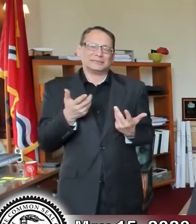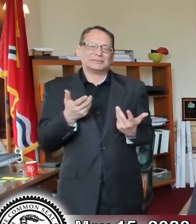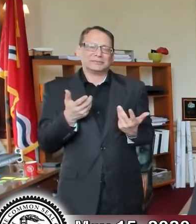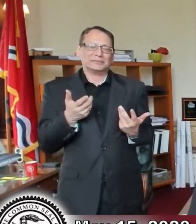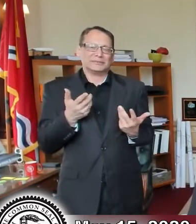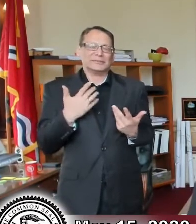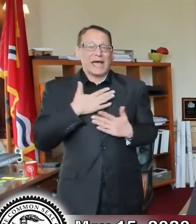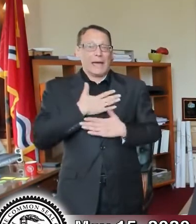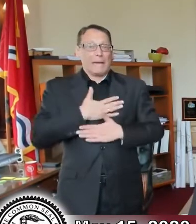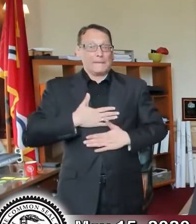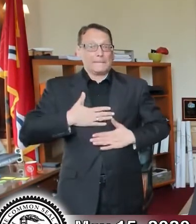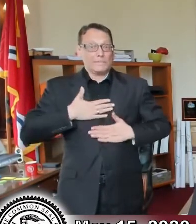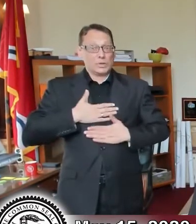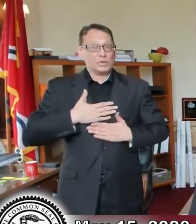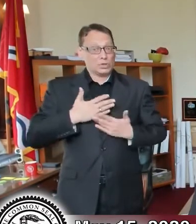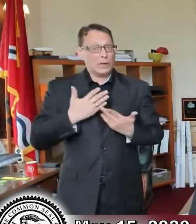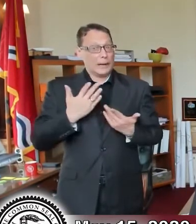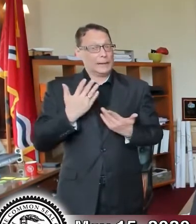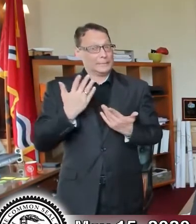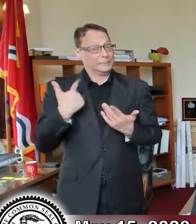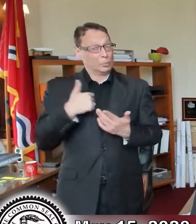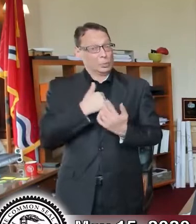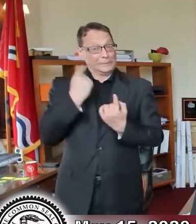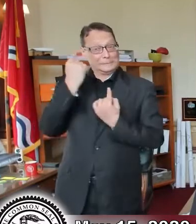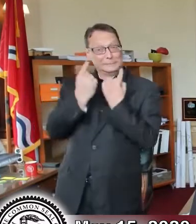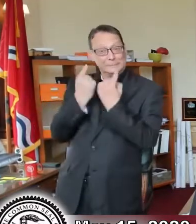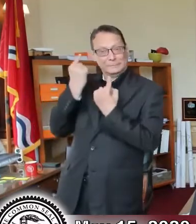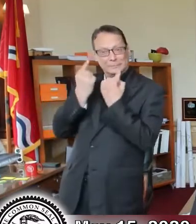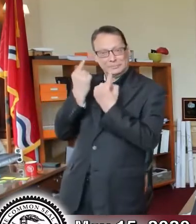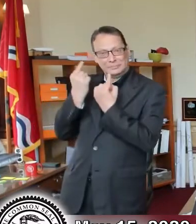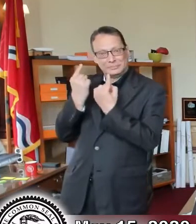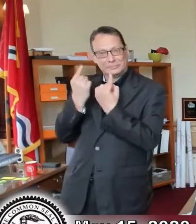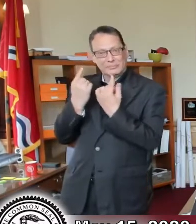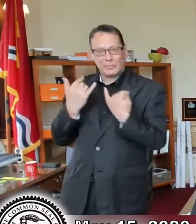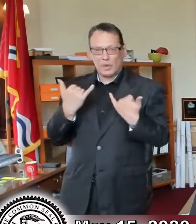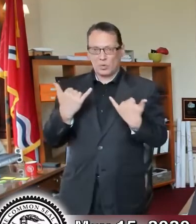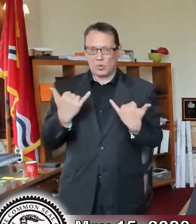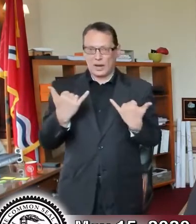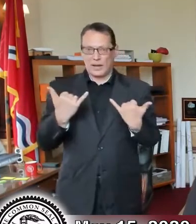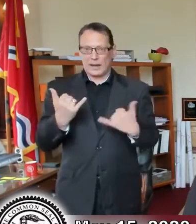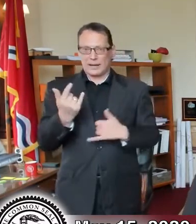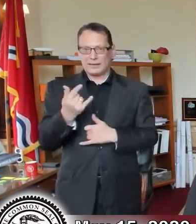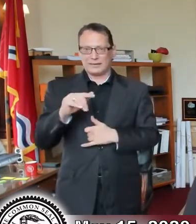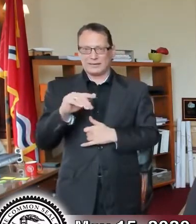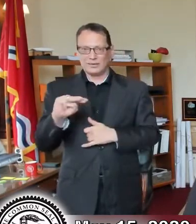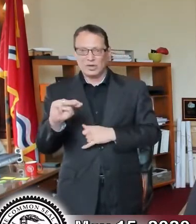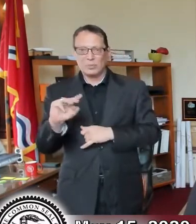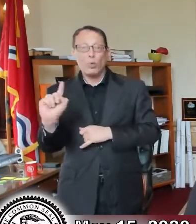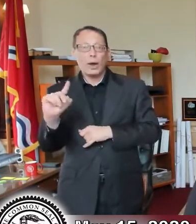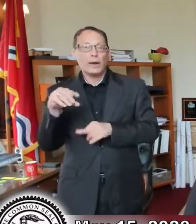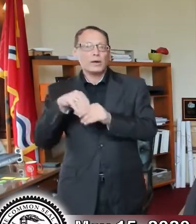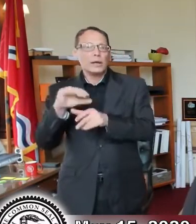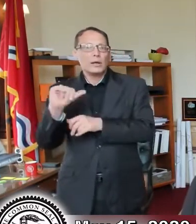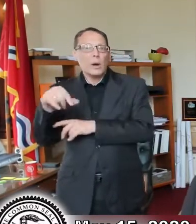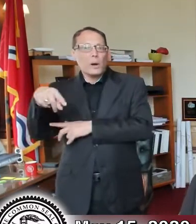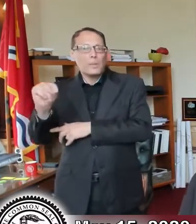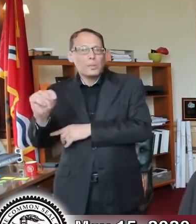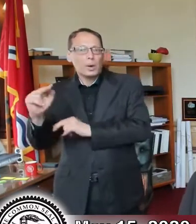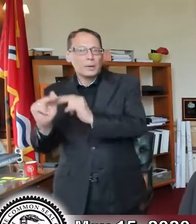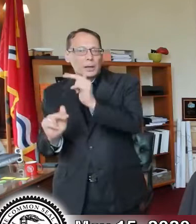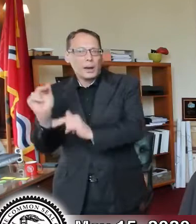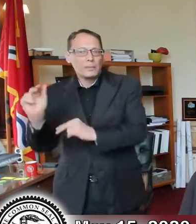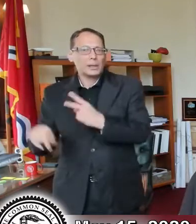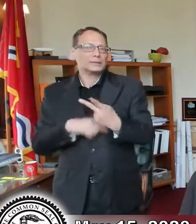really appreciate seeing, it's something that we're considering, because right now, there are gyms in apartment complexes, there are gyms in